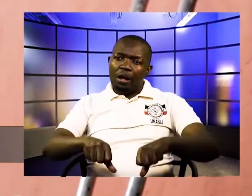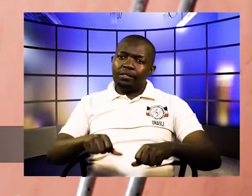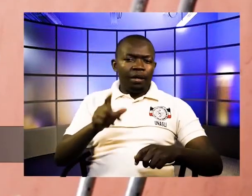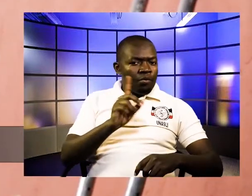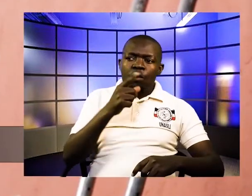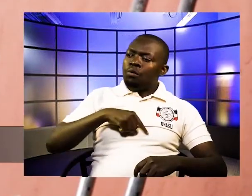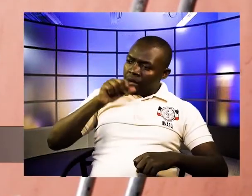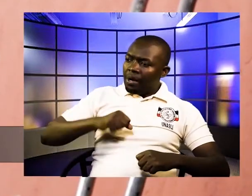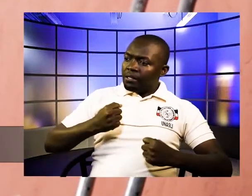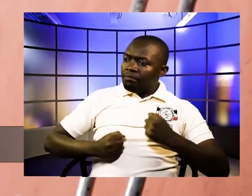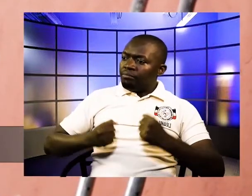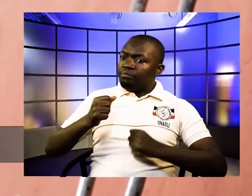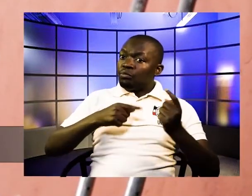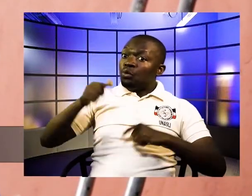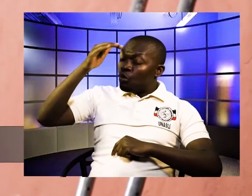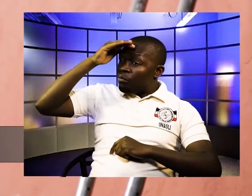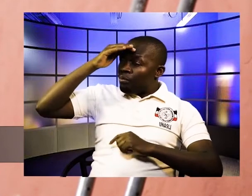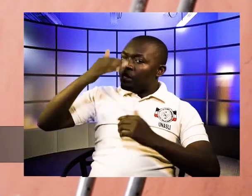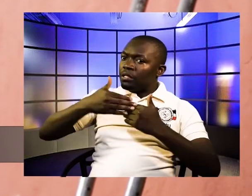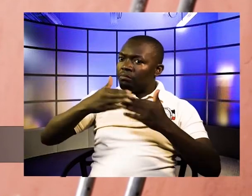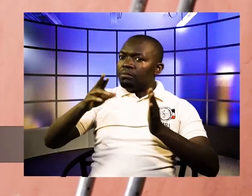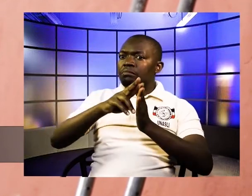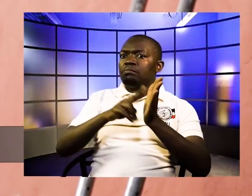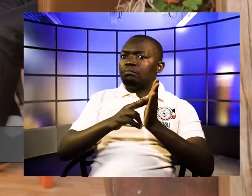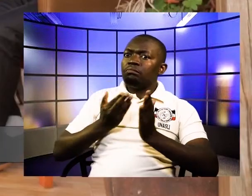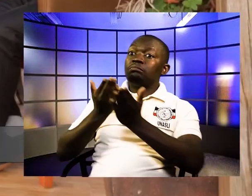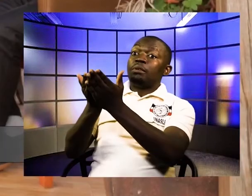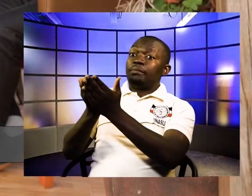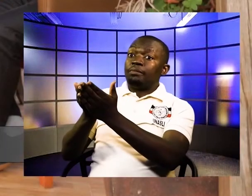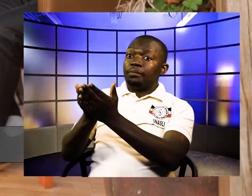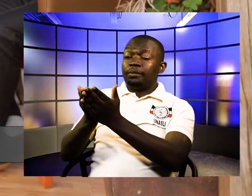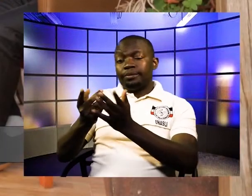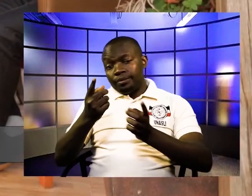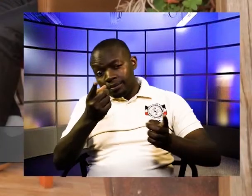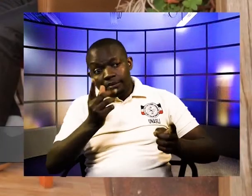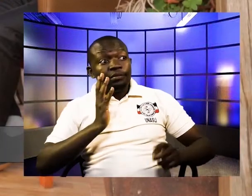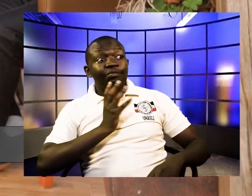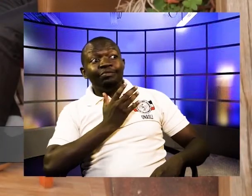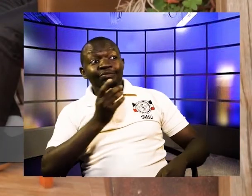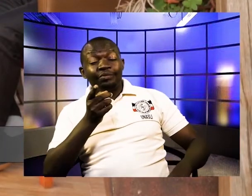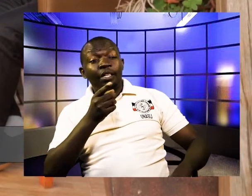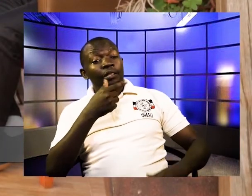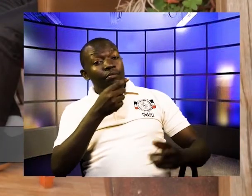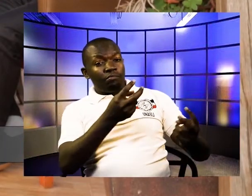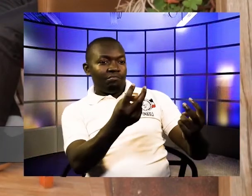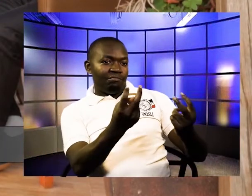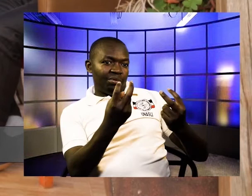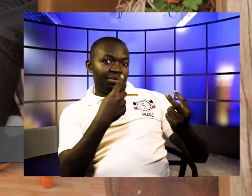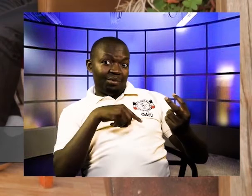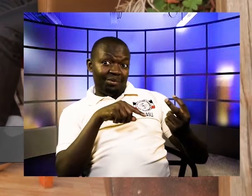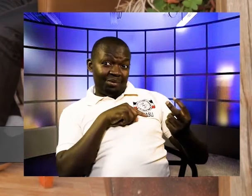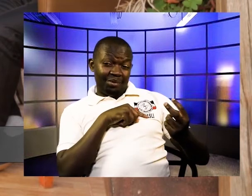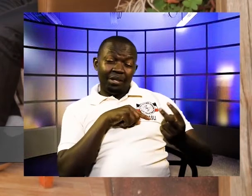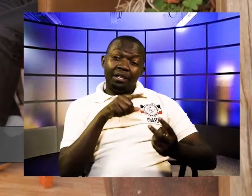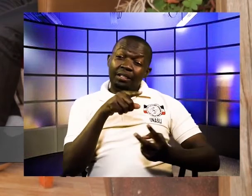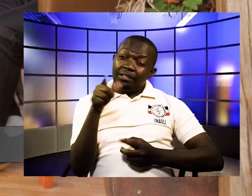ku poliisi ne tugulawo omusango katikati. Ekyo kituteekwa okukola. Omulabi waffe omulungi, tukirabye nti nno abantu bano